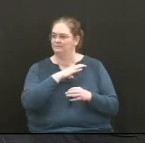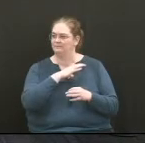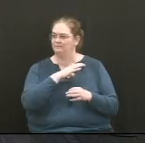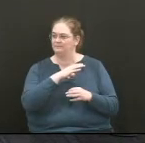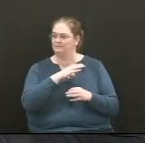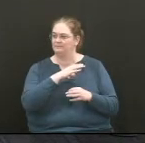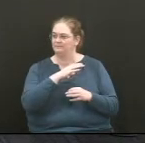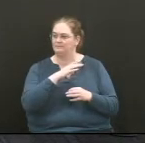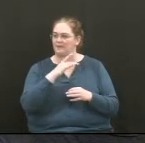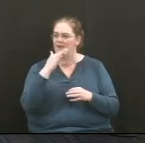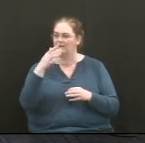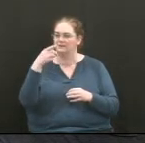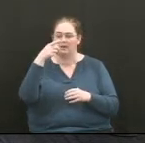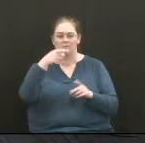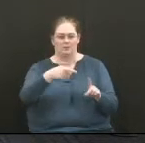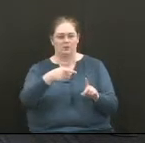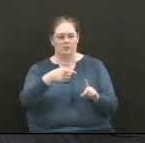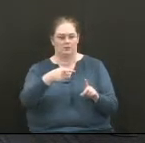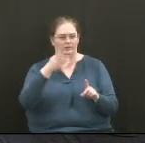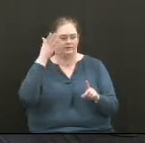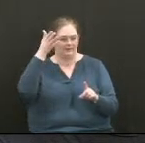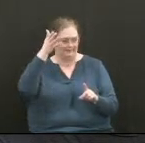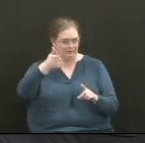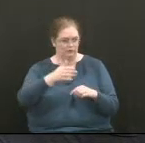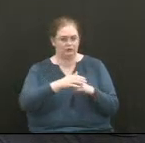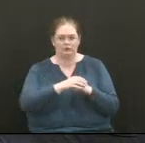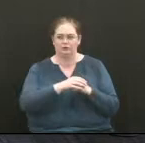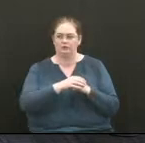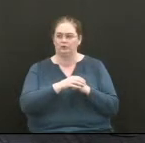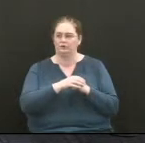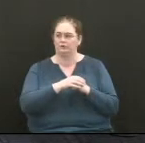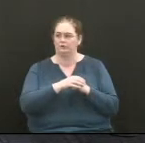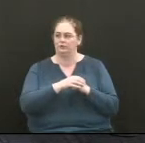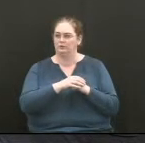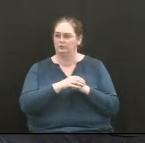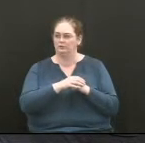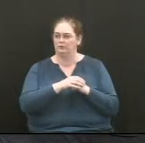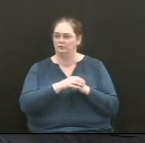At some point in the future, could